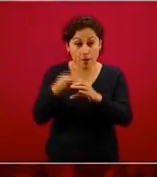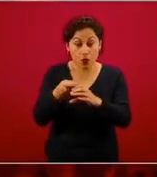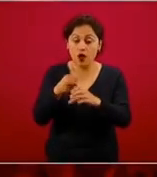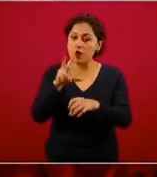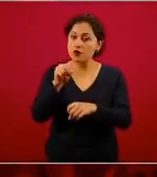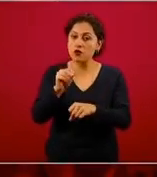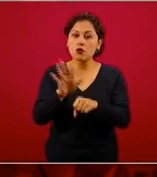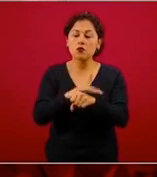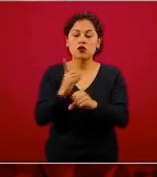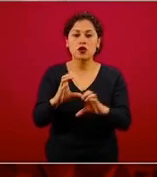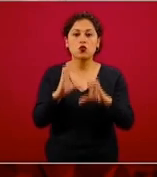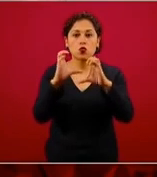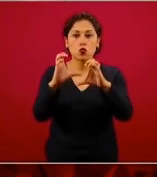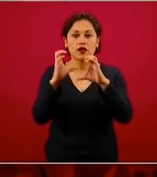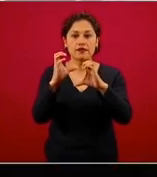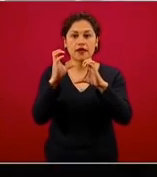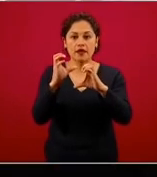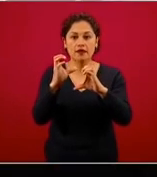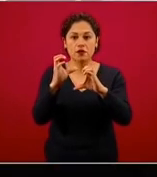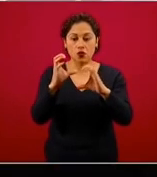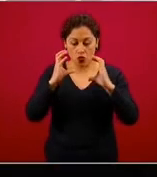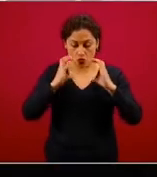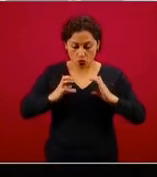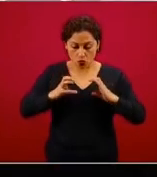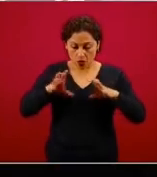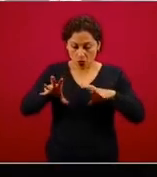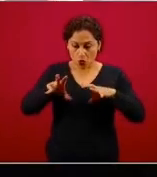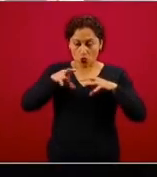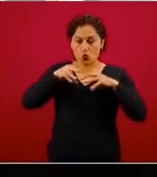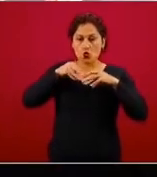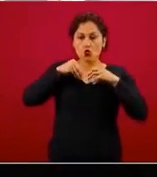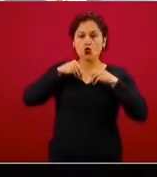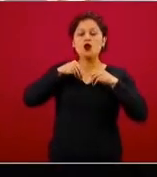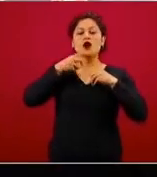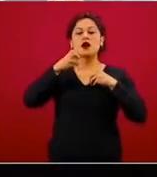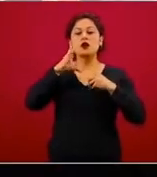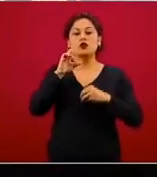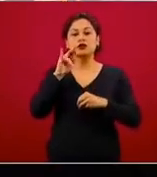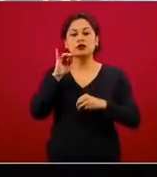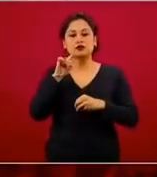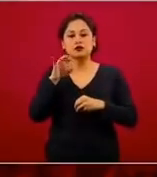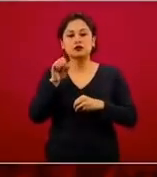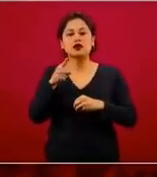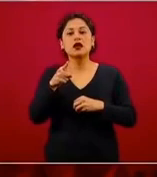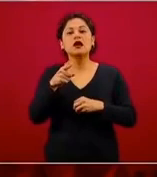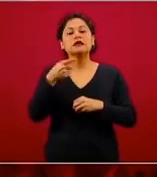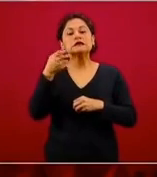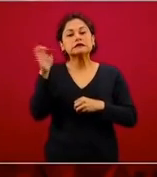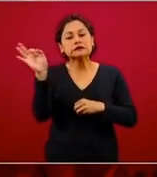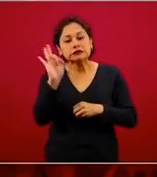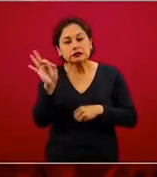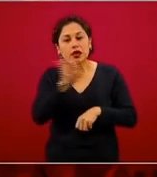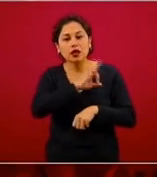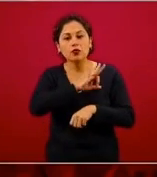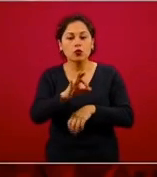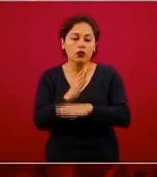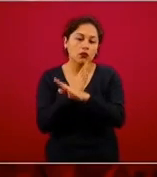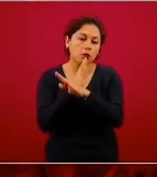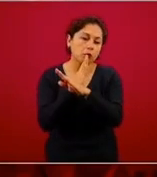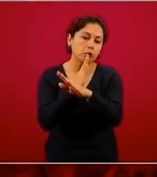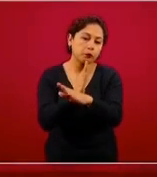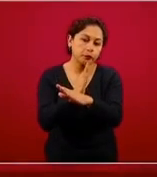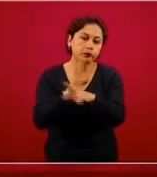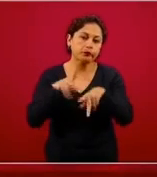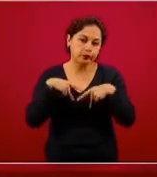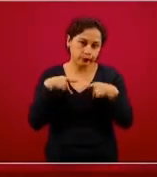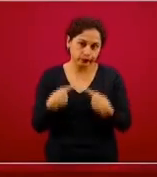aplanan la high posibilidad de levels producir los because it anticuerpos does IgM que flatten the son parte ability de lo to que podemos produce nosotros CM tener para medir antibodies. la inmunidad,